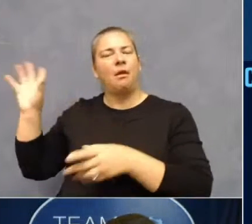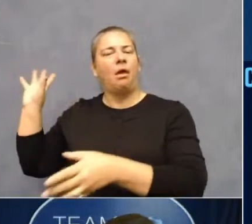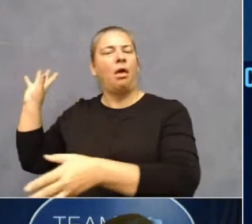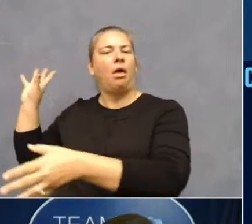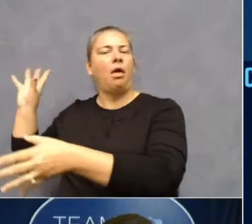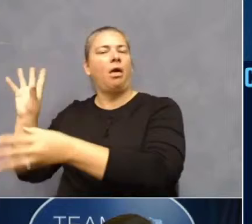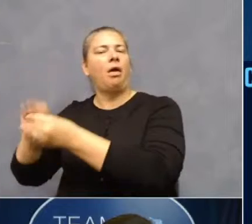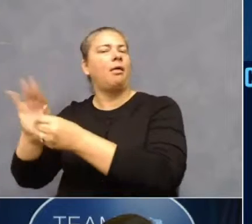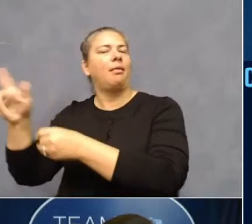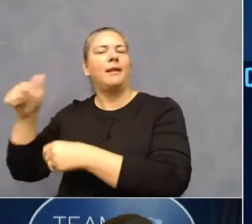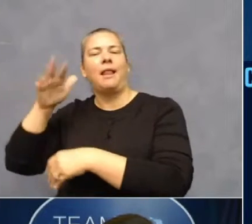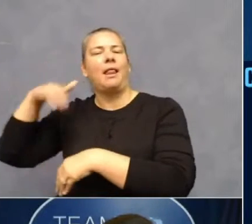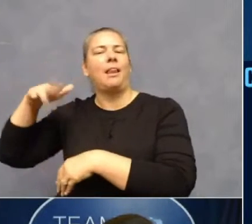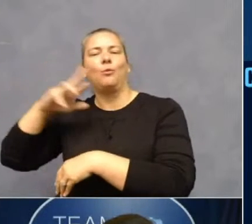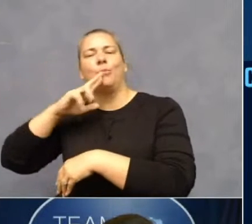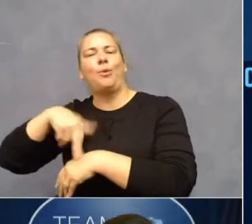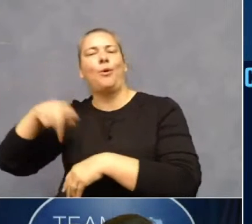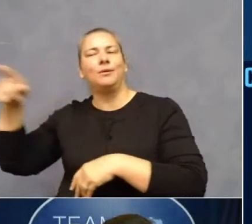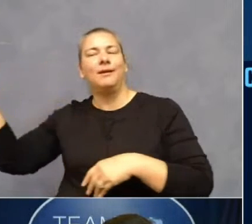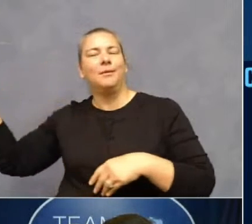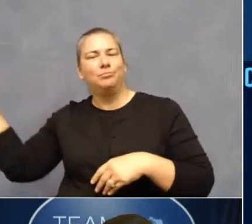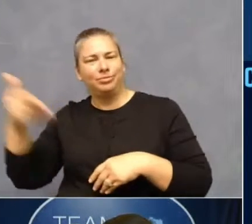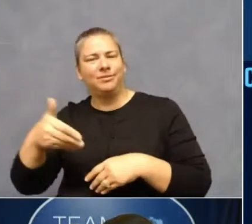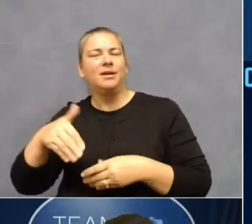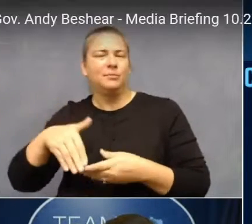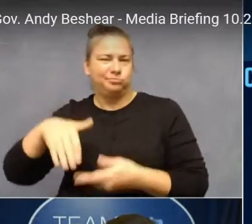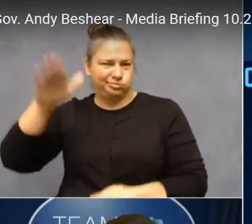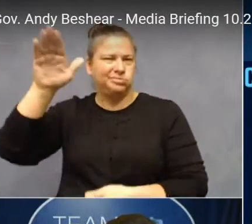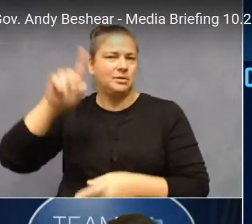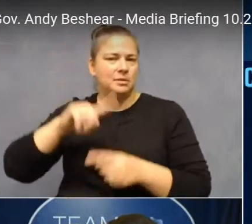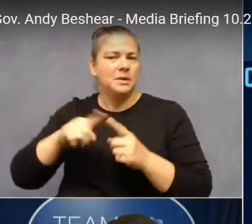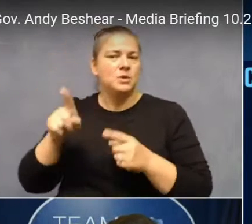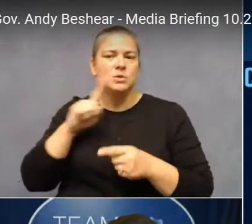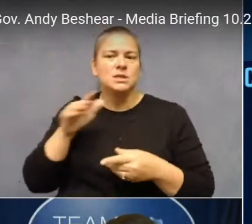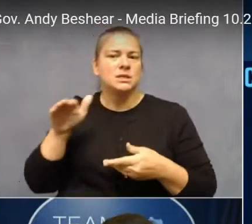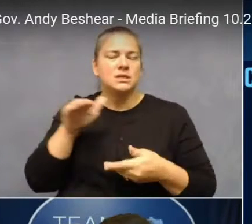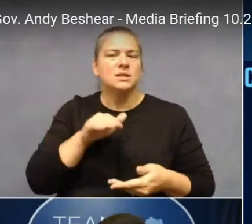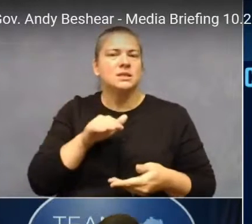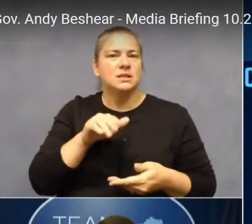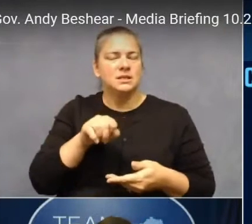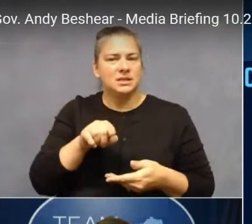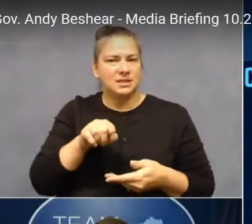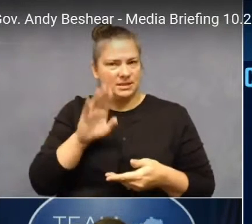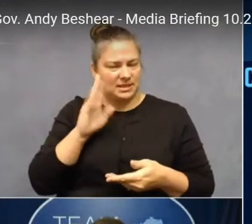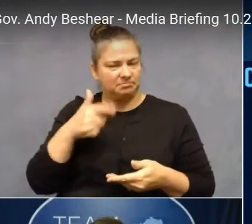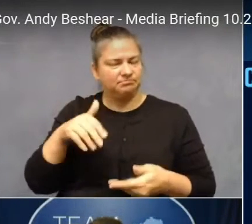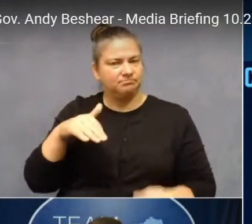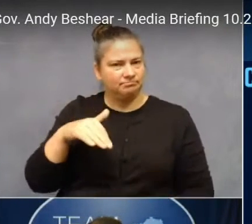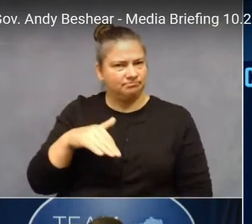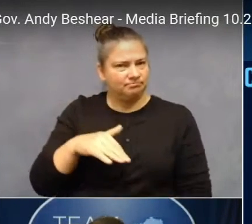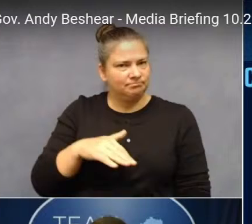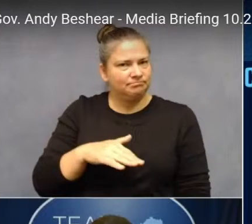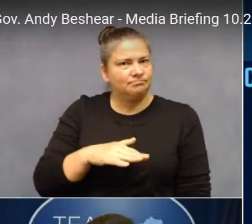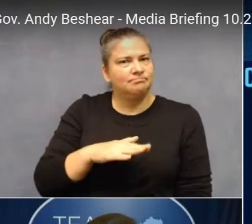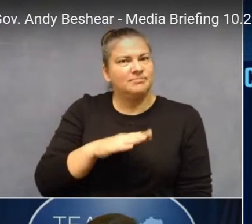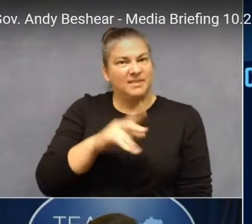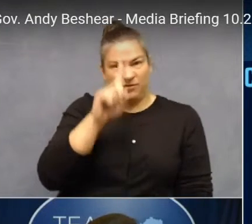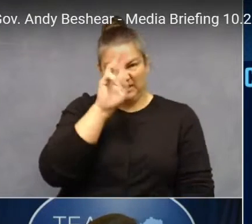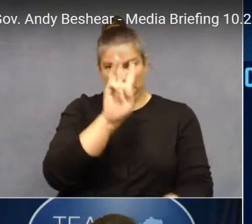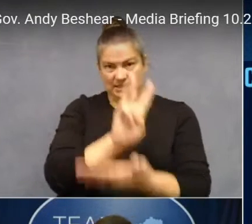you would see is a steep increase over about a